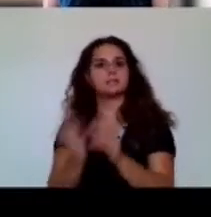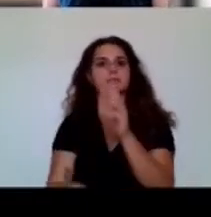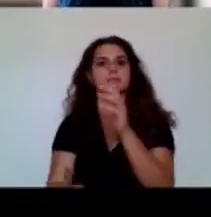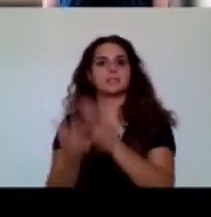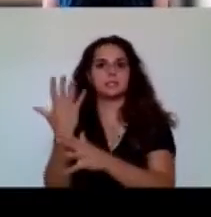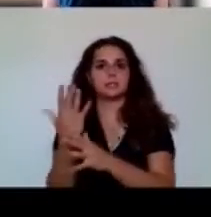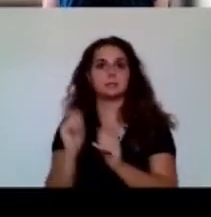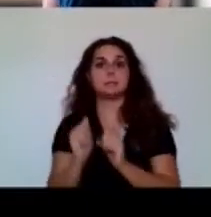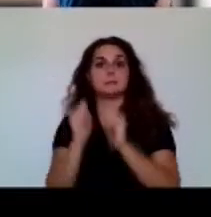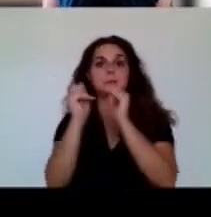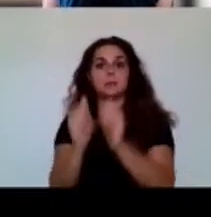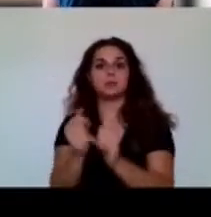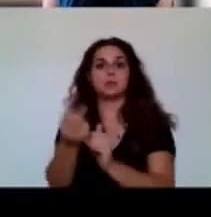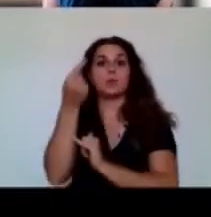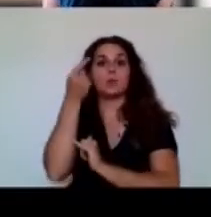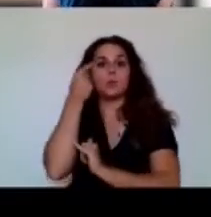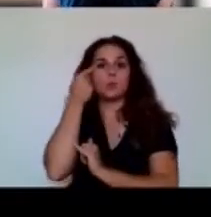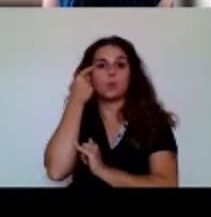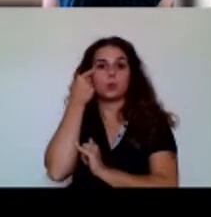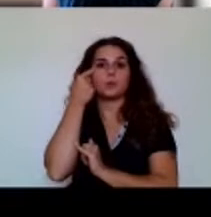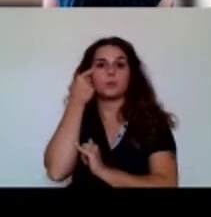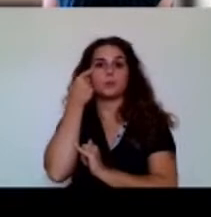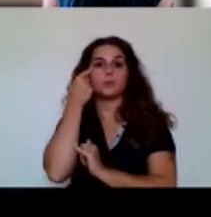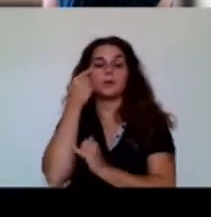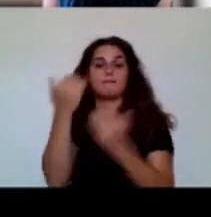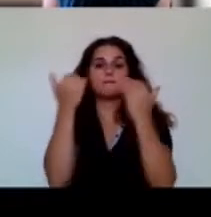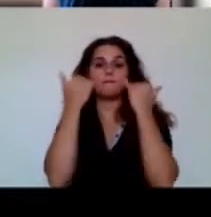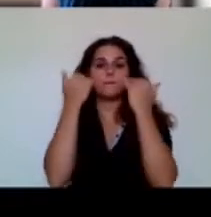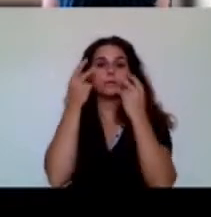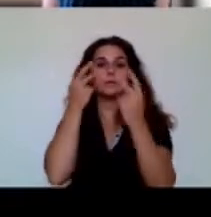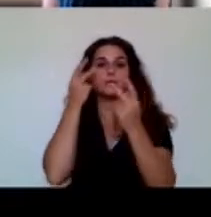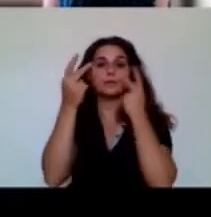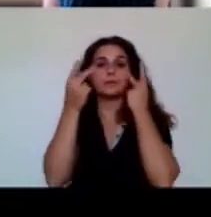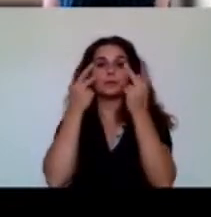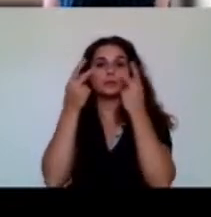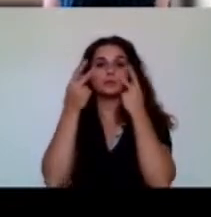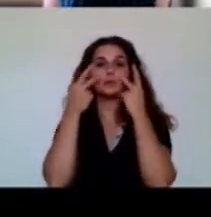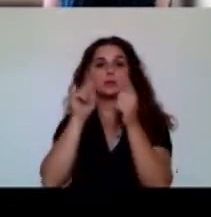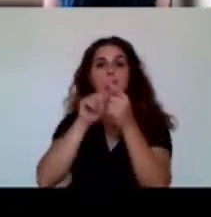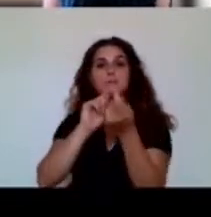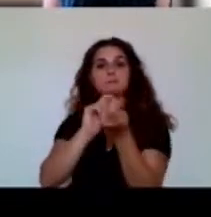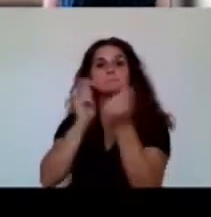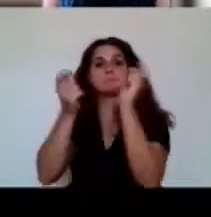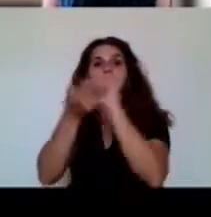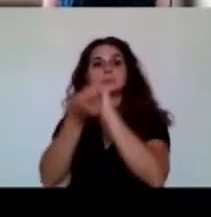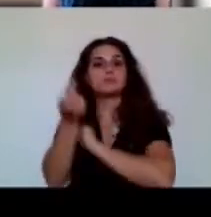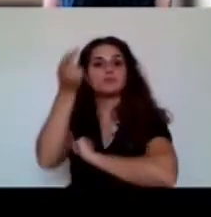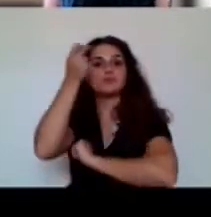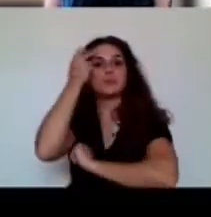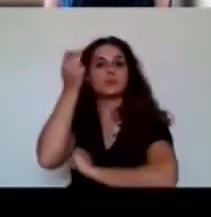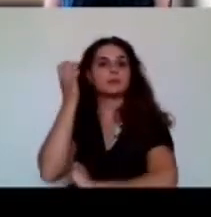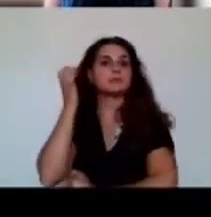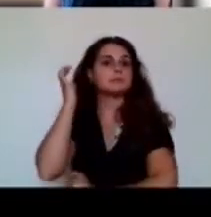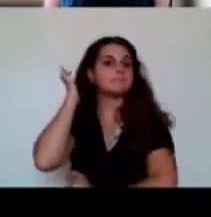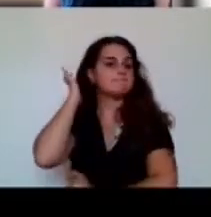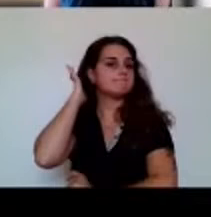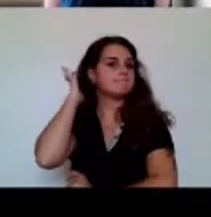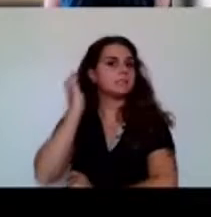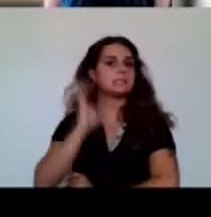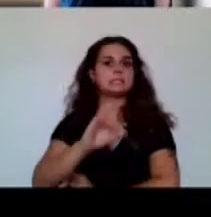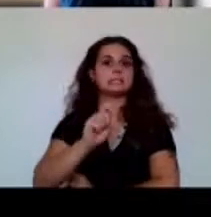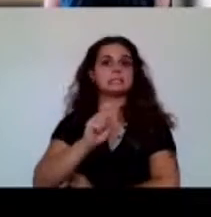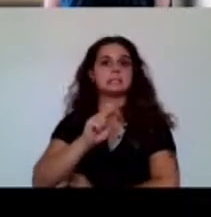can perceive with your eye. That visual information is then conveyed into the cerebellum. And in the cerebellum,